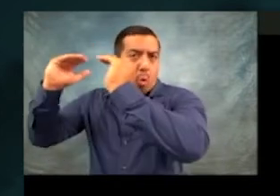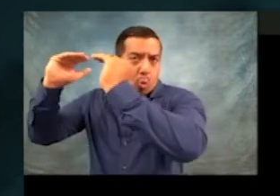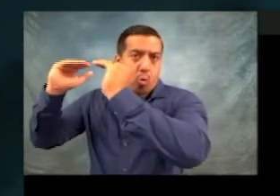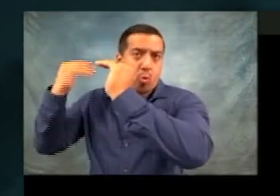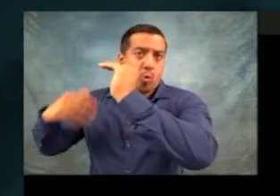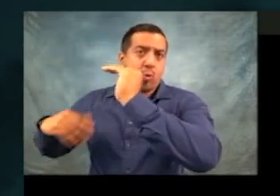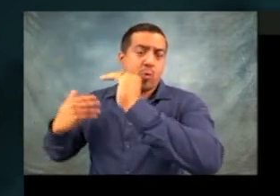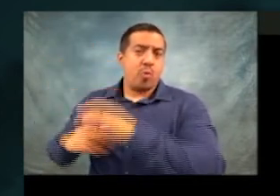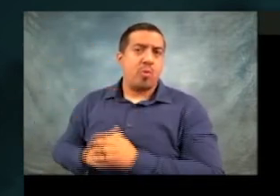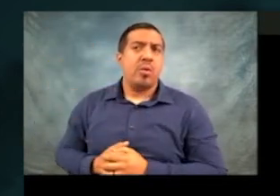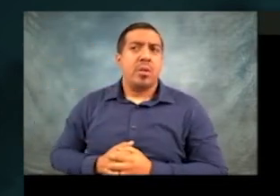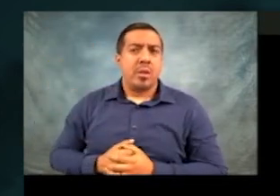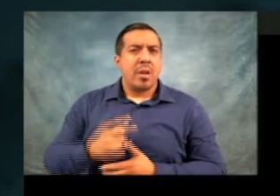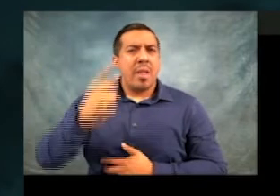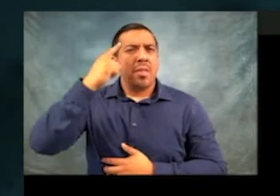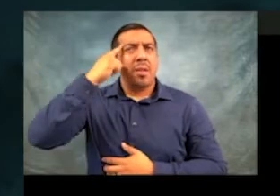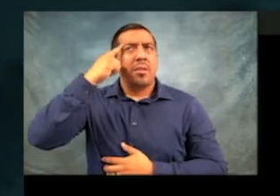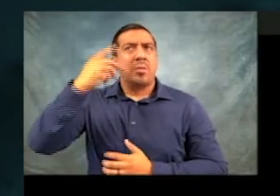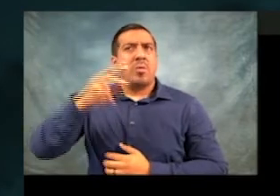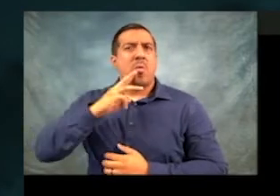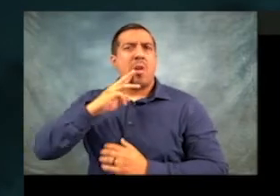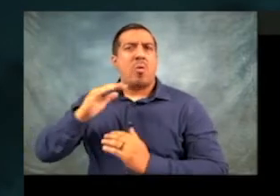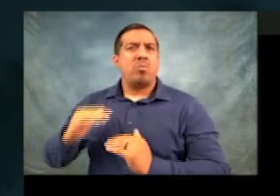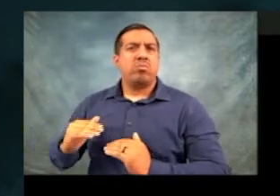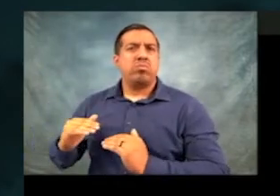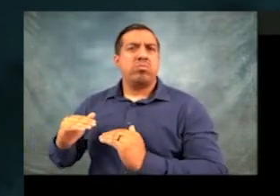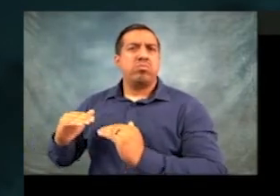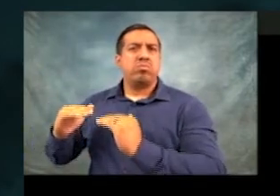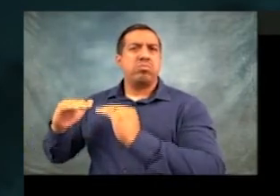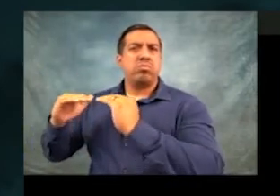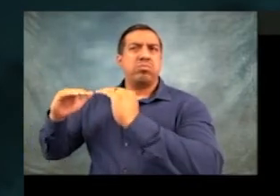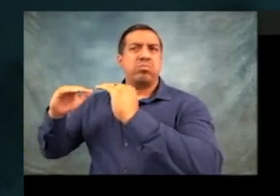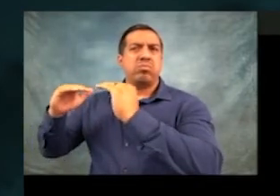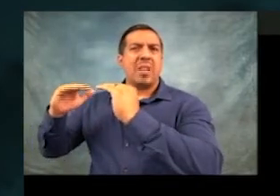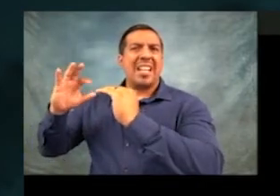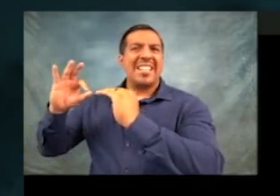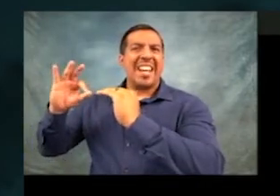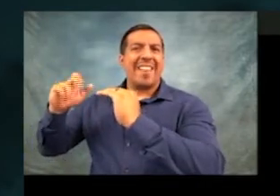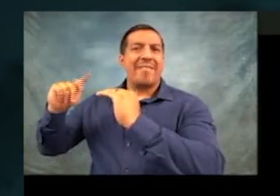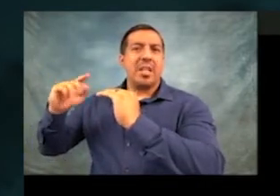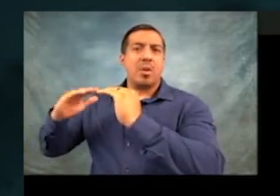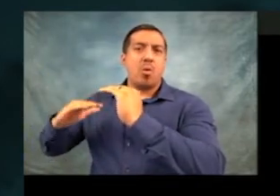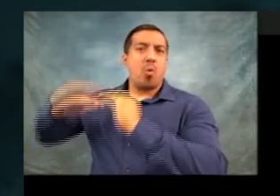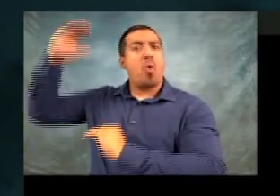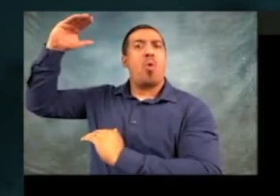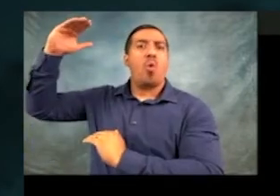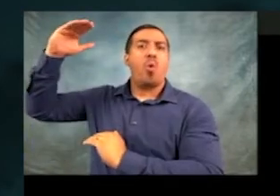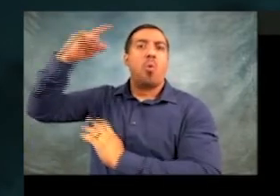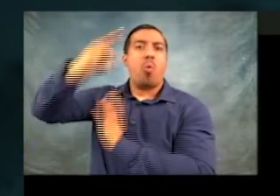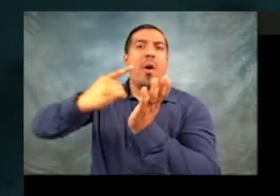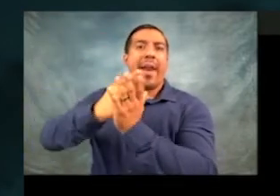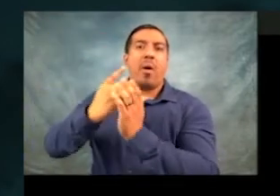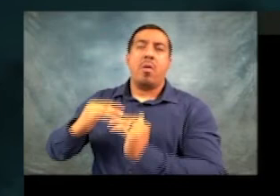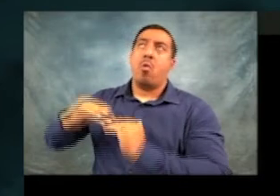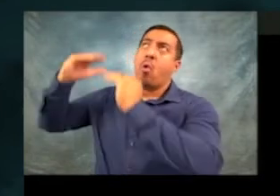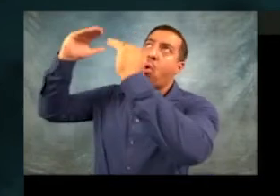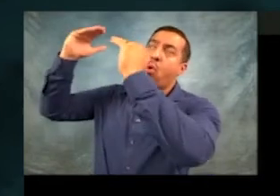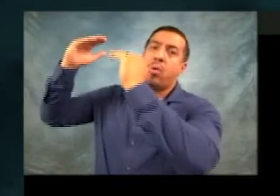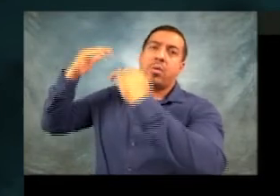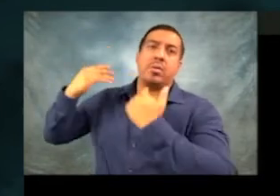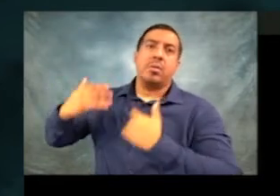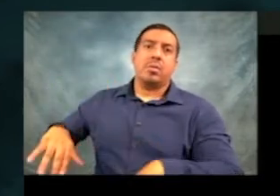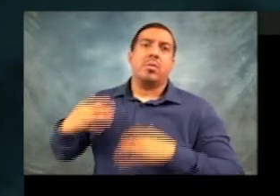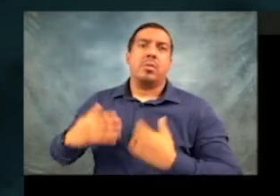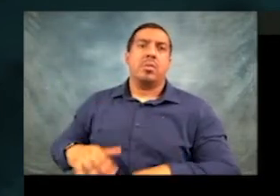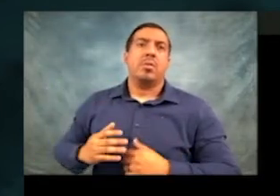about this. Think about the water rising 9 feet in 1 hour. That's kind